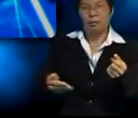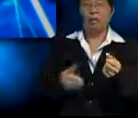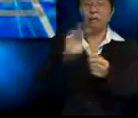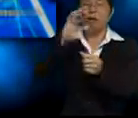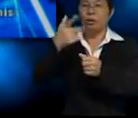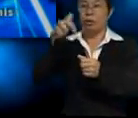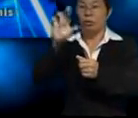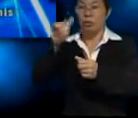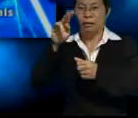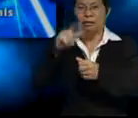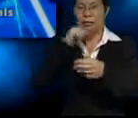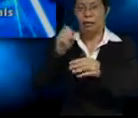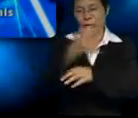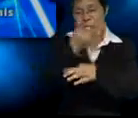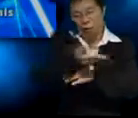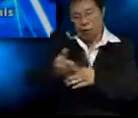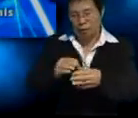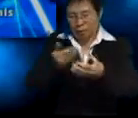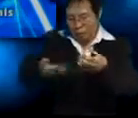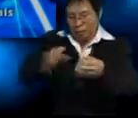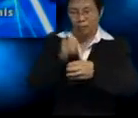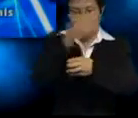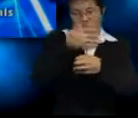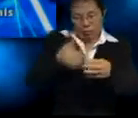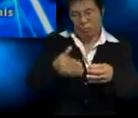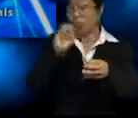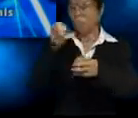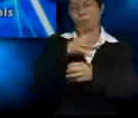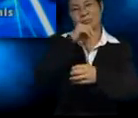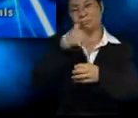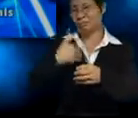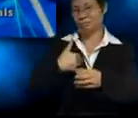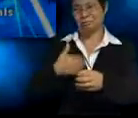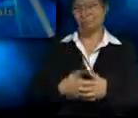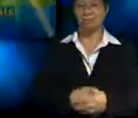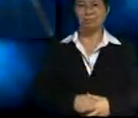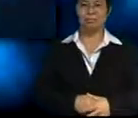Chlorination does not remove suspended materials.